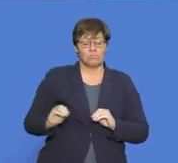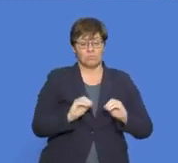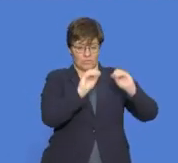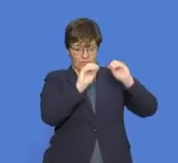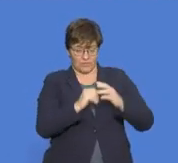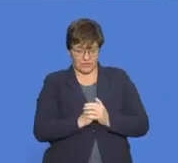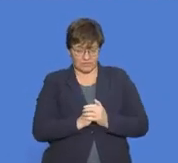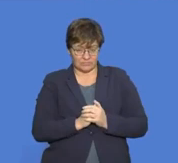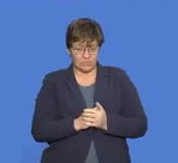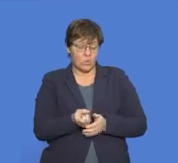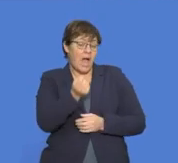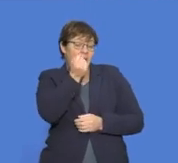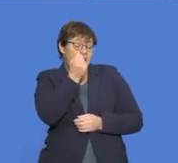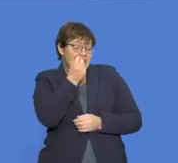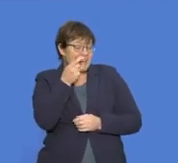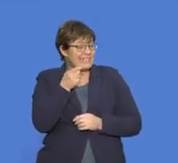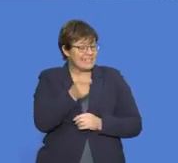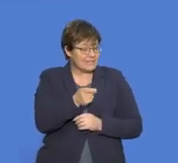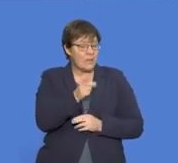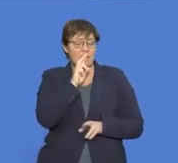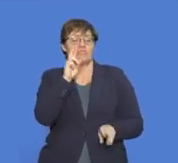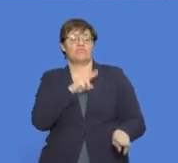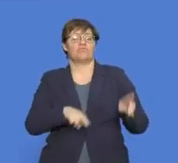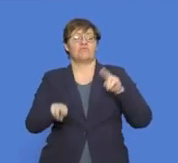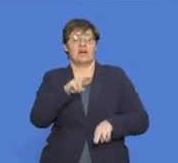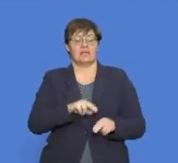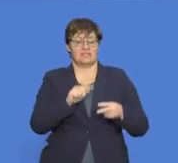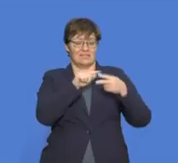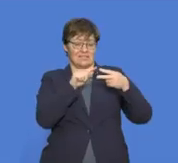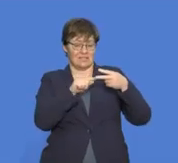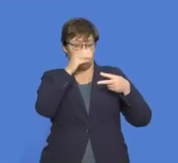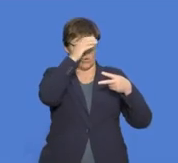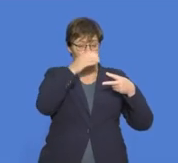you understand this, I'm briefly going to revise those two concepts.